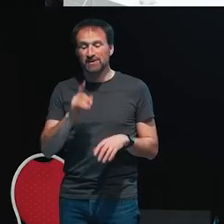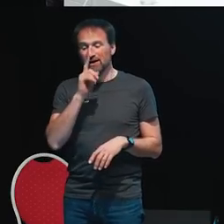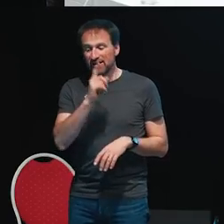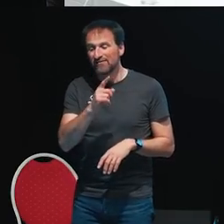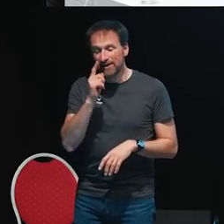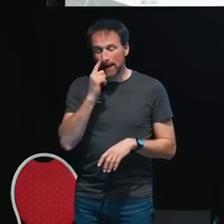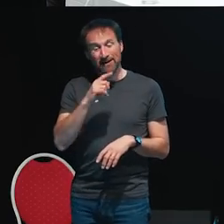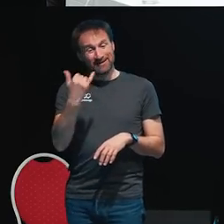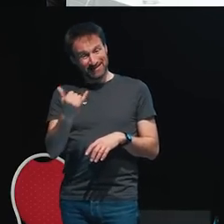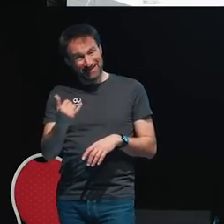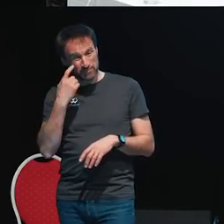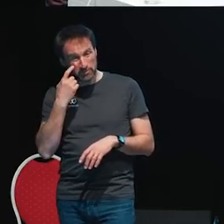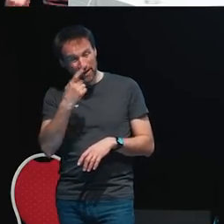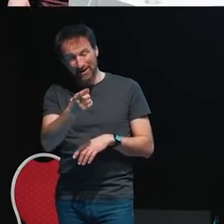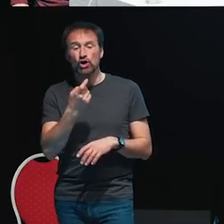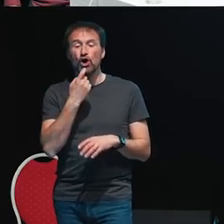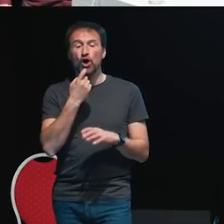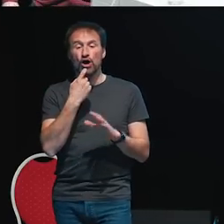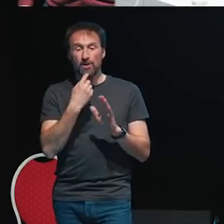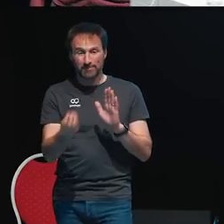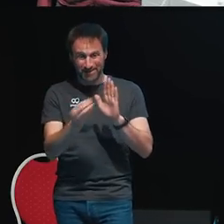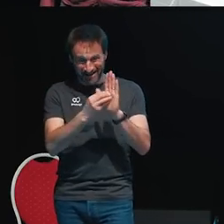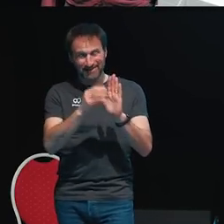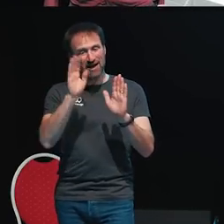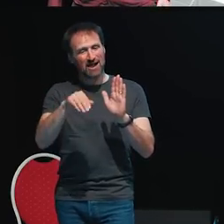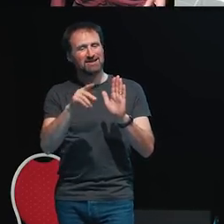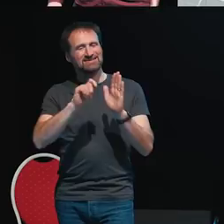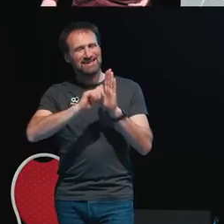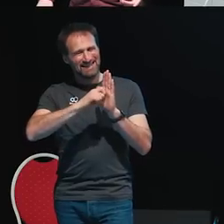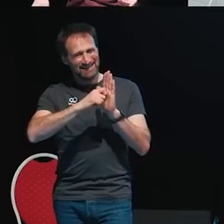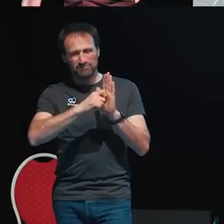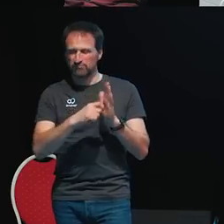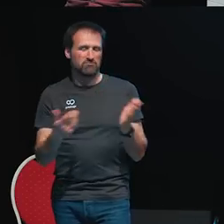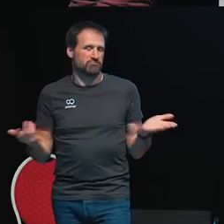if you're using objects as keys, that almost makes no sense,